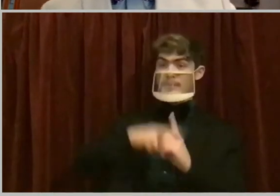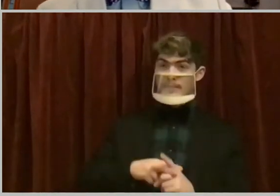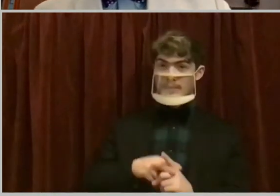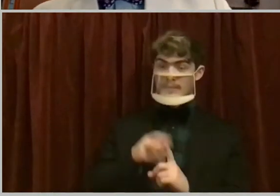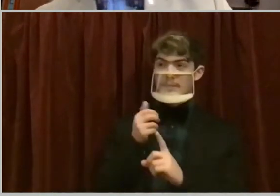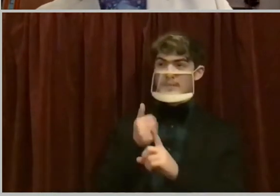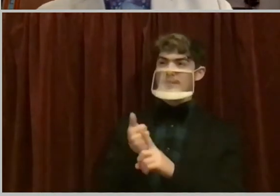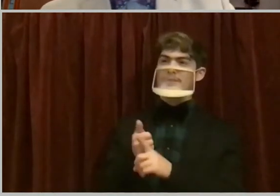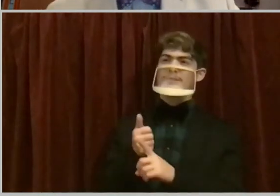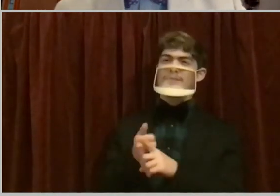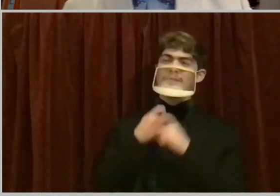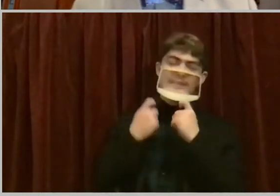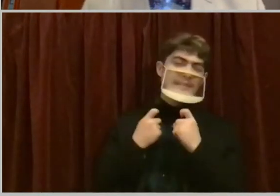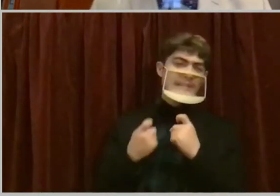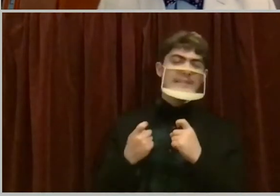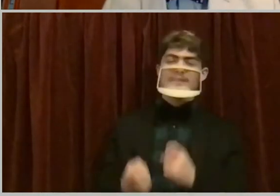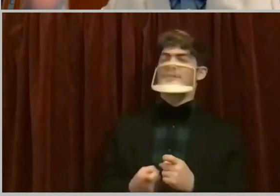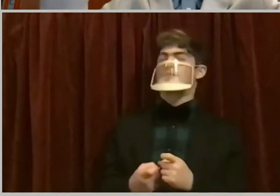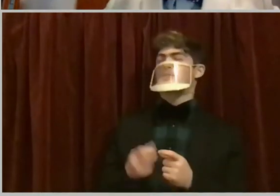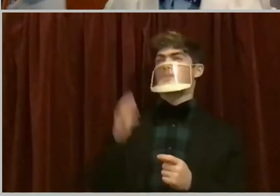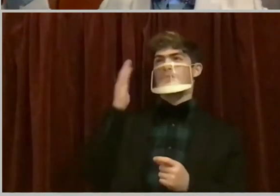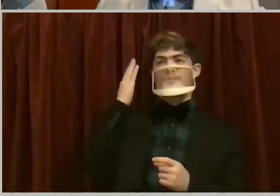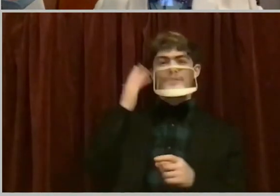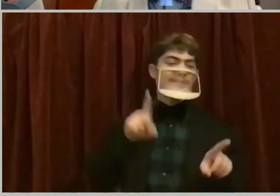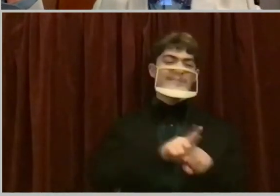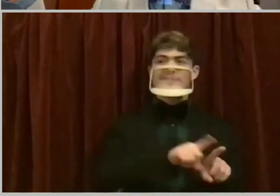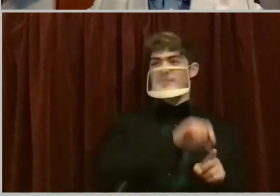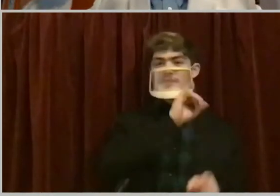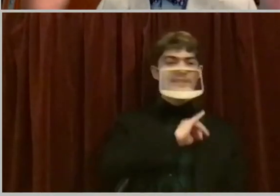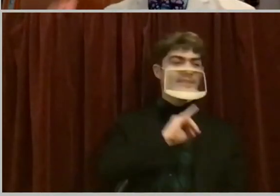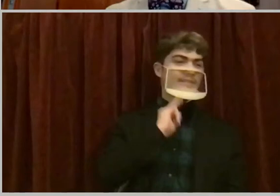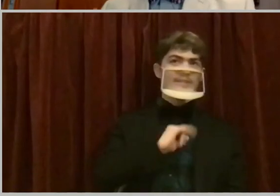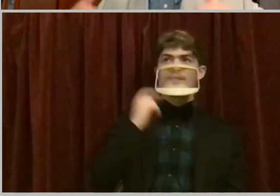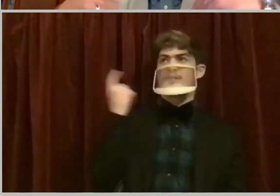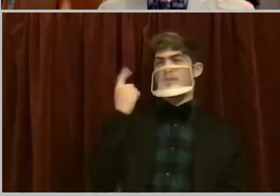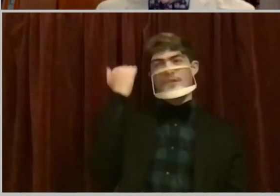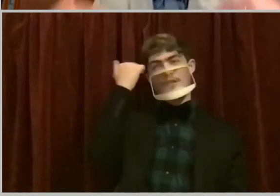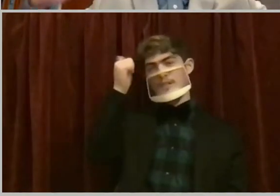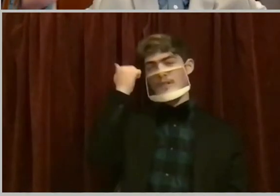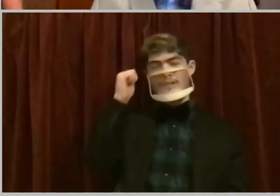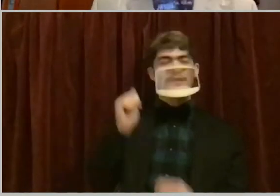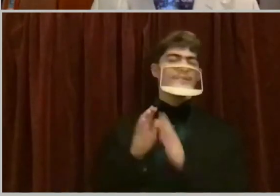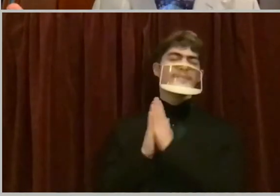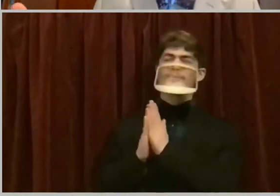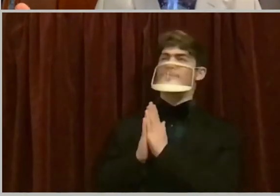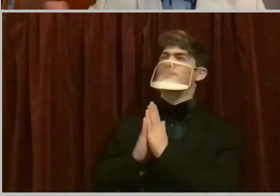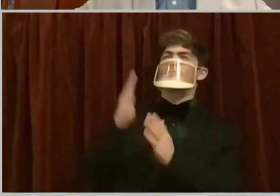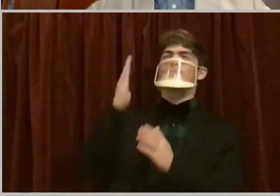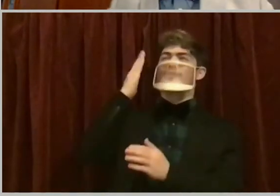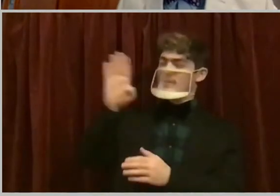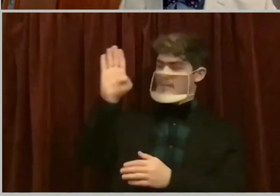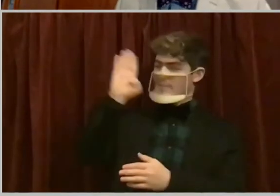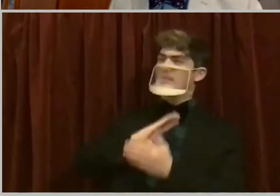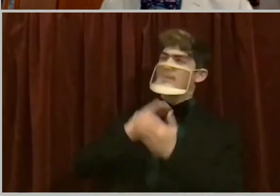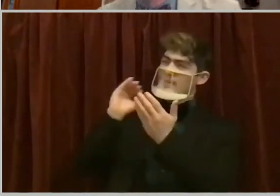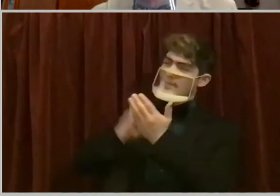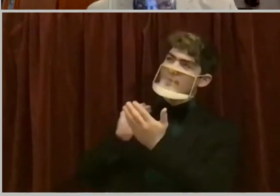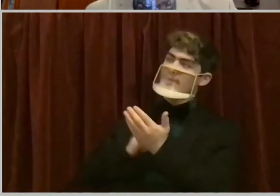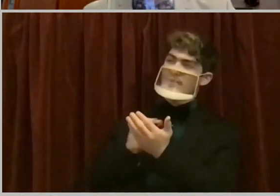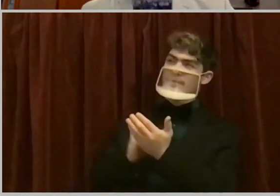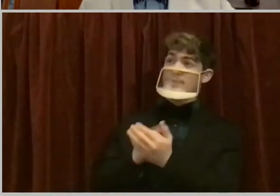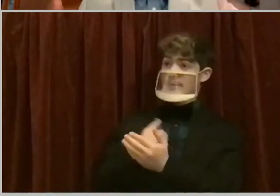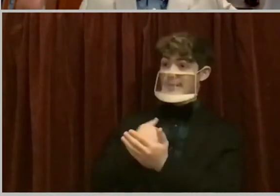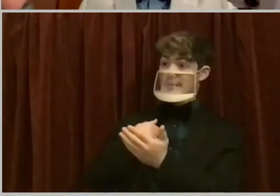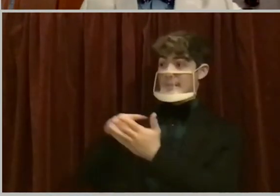God's consistent character. In David's mind, he knew God would forgive him, not because he deserved